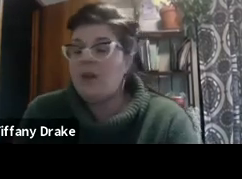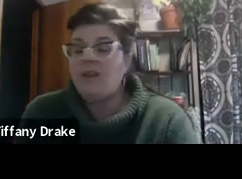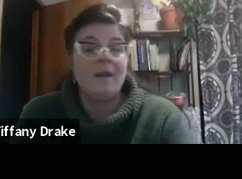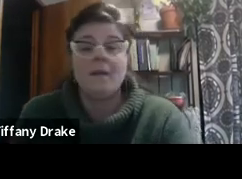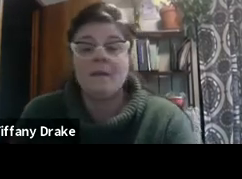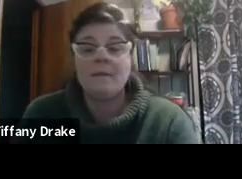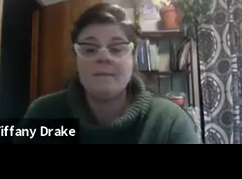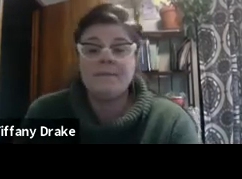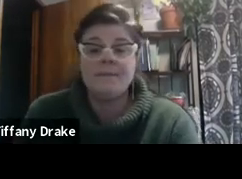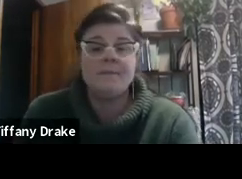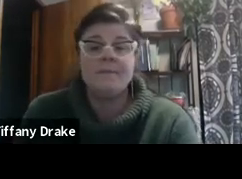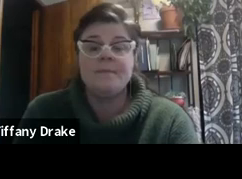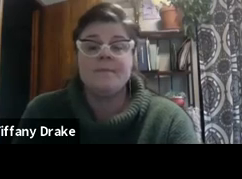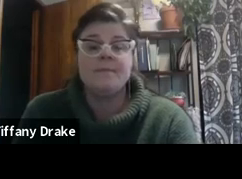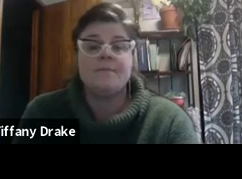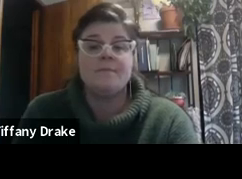2:26.